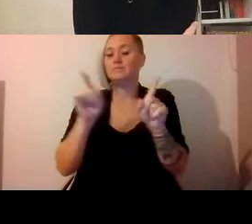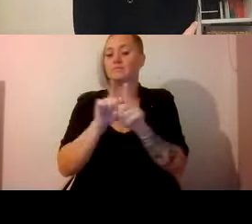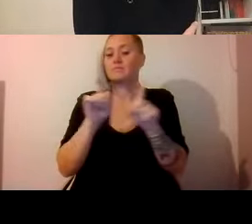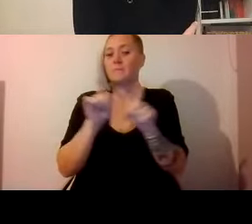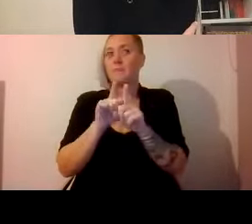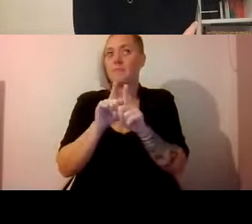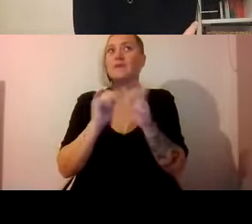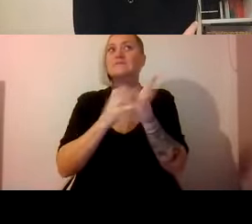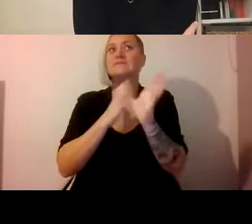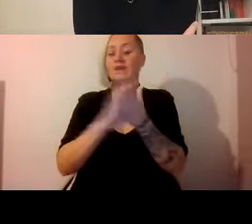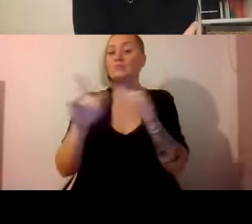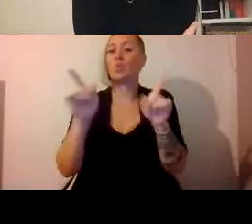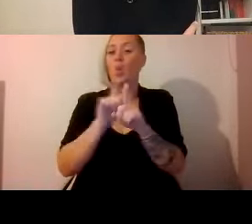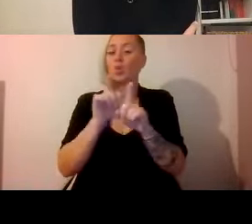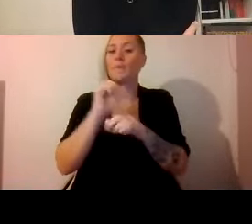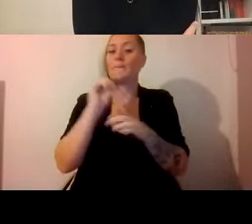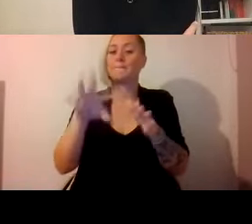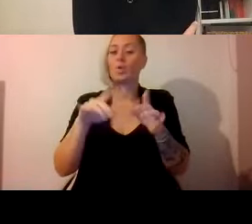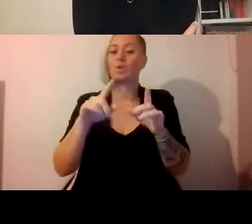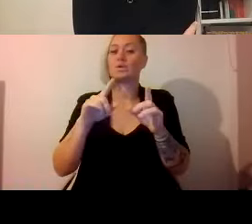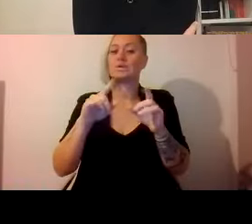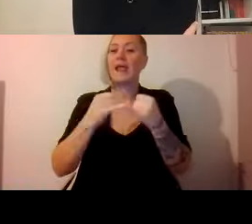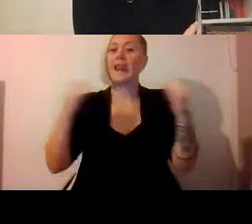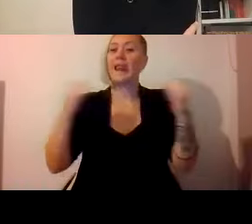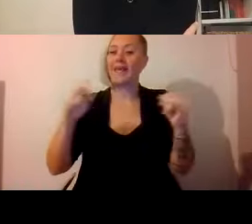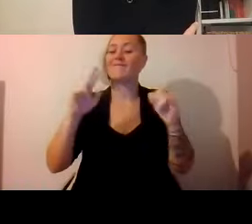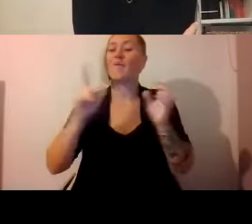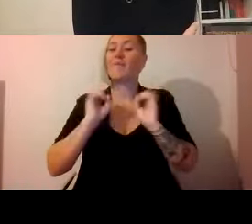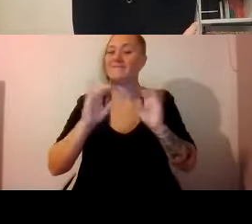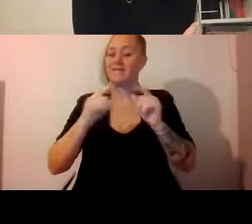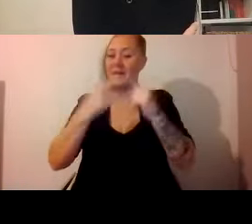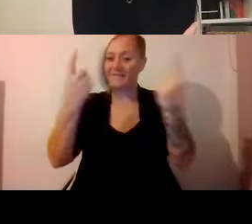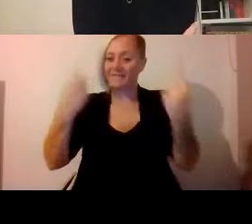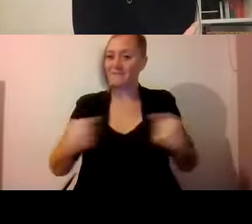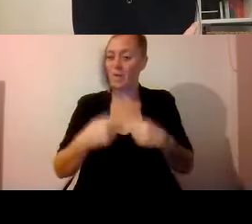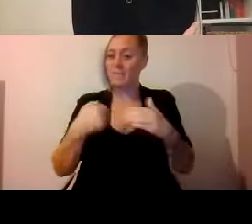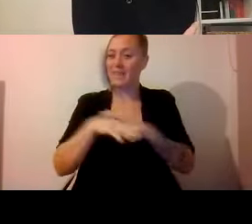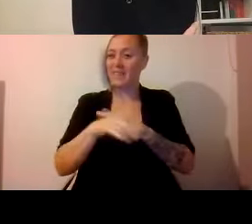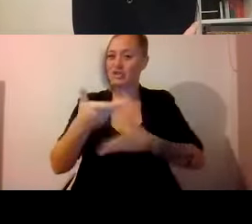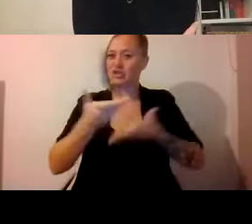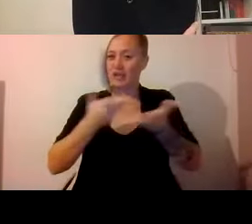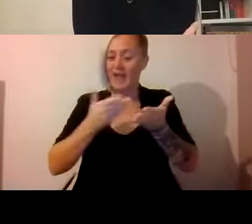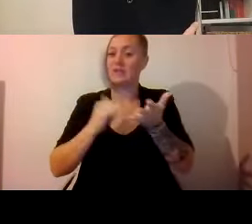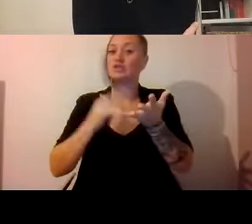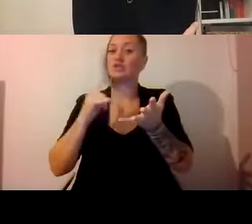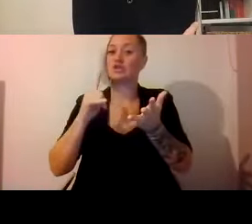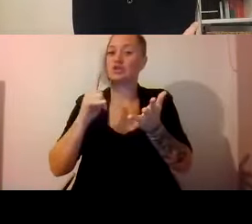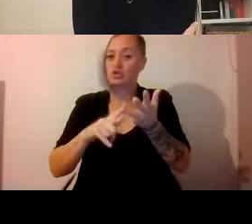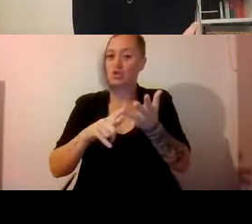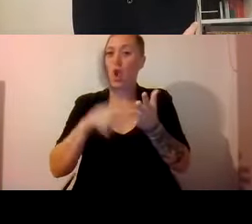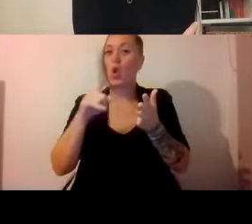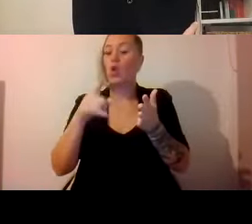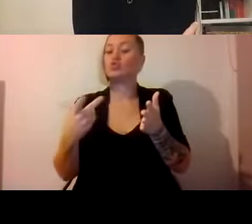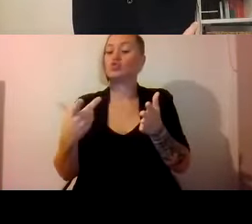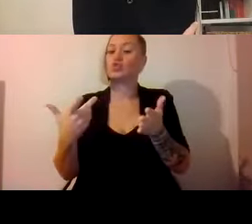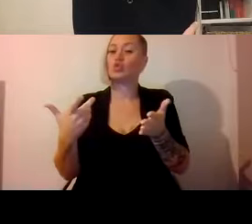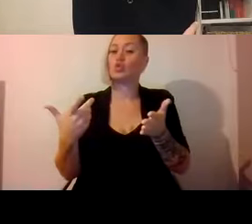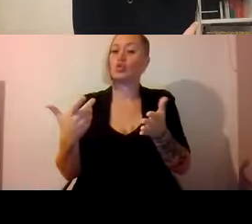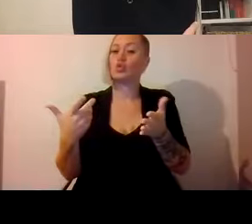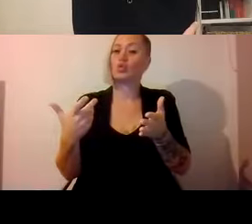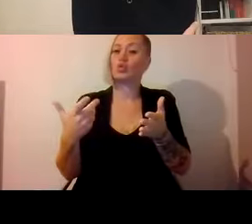Sarah's also sent a link for the feedback form in the chat. So in order to enter the draw to win one of these free courses from the